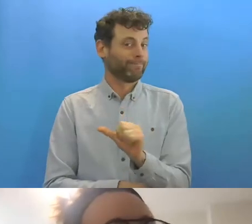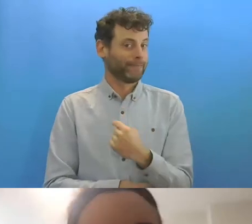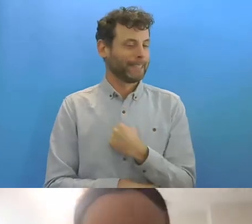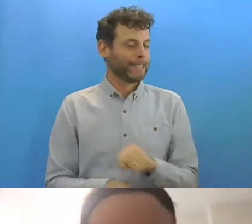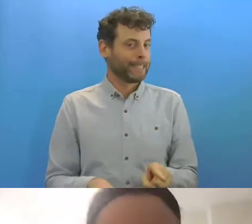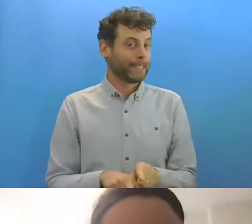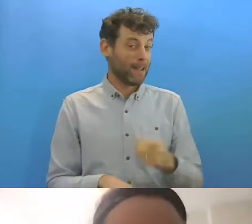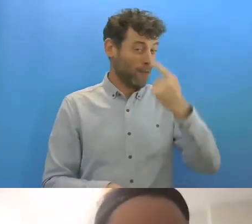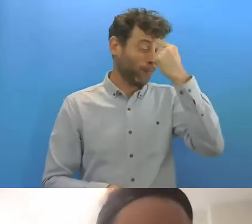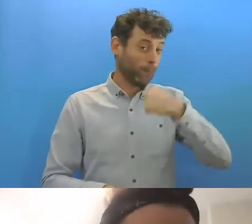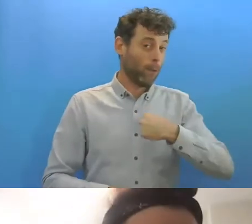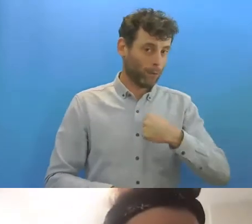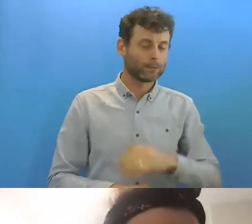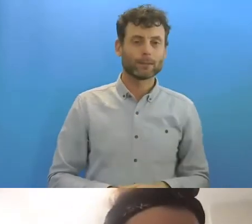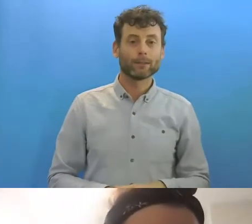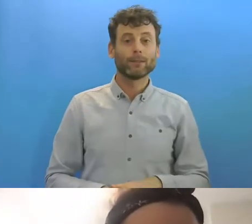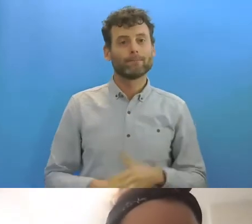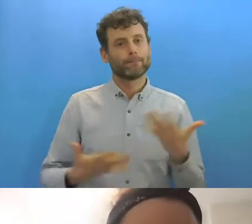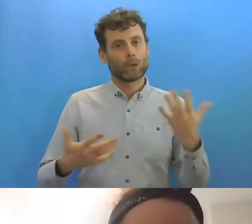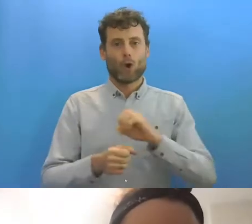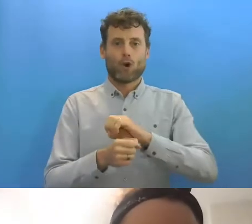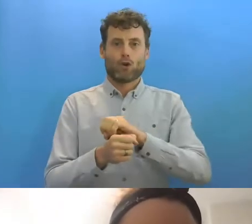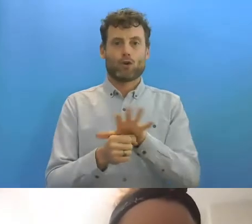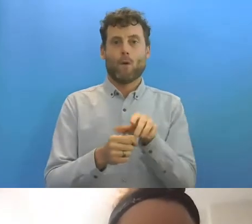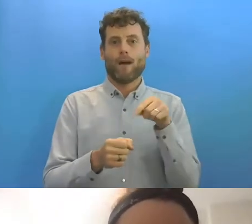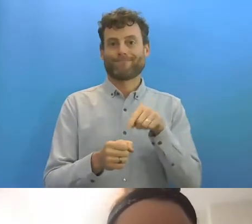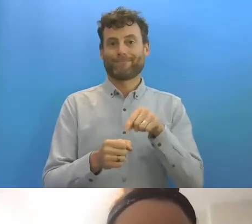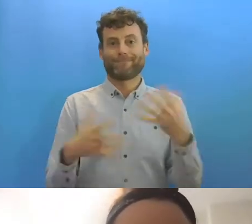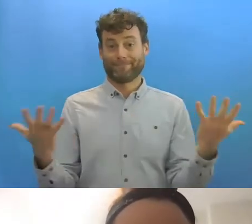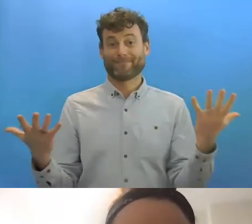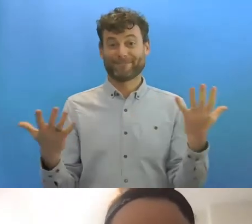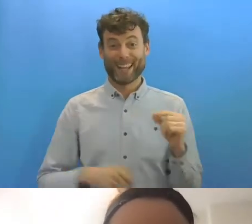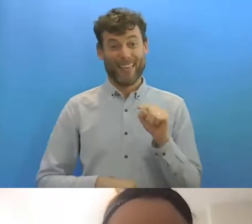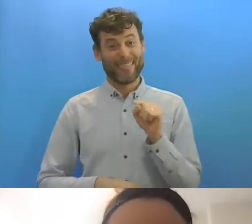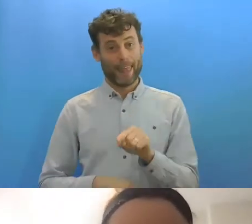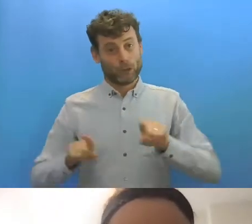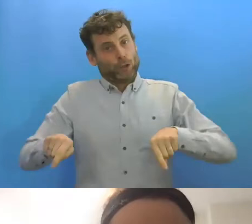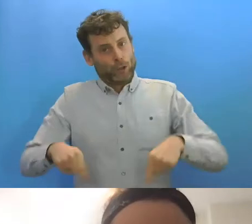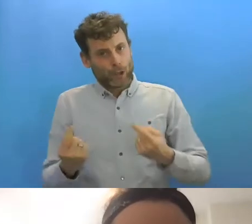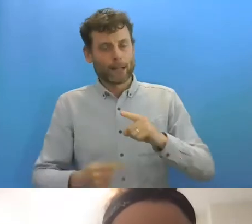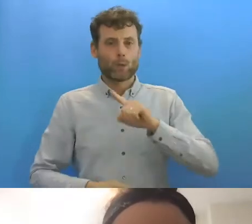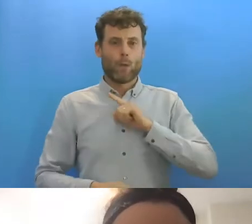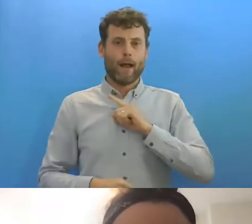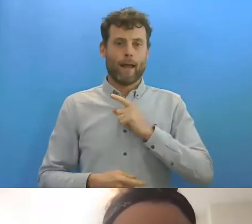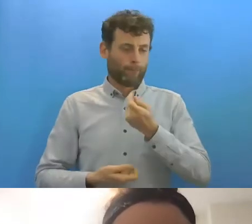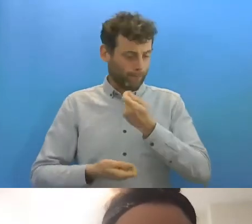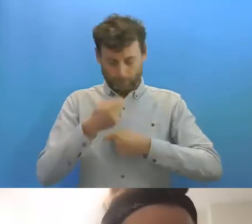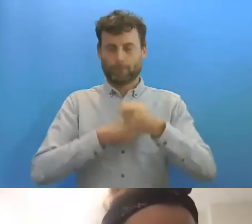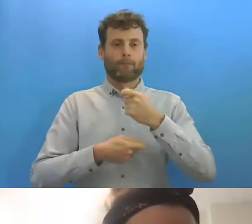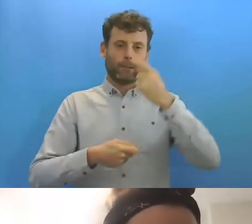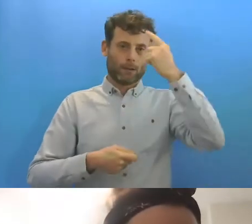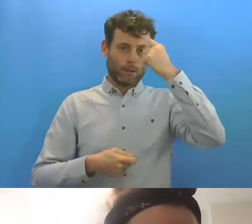is the biggest challenge has been COVID and the impact that's had not only on remote working, but also we're